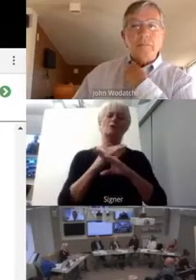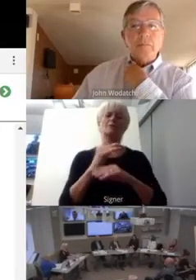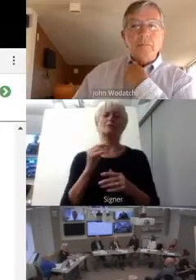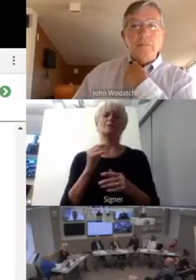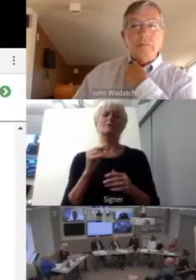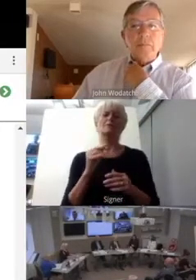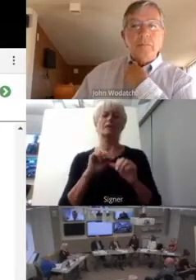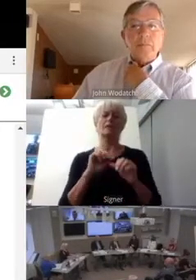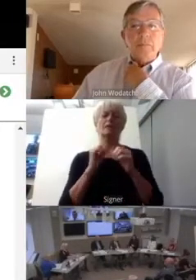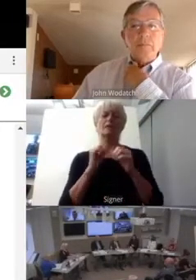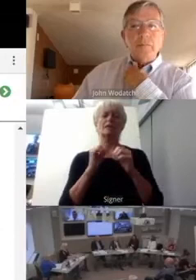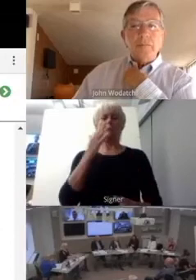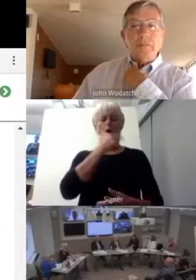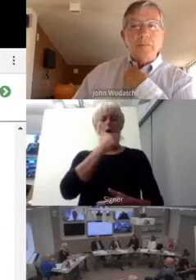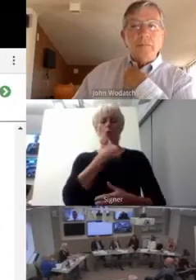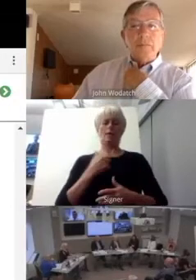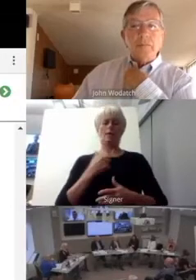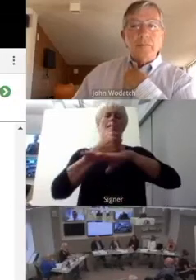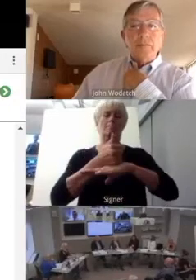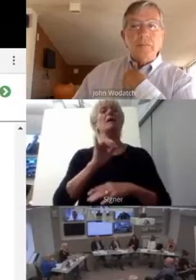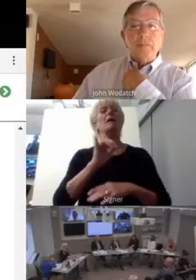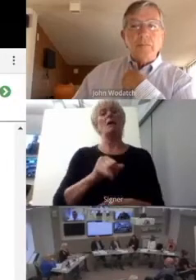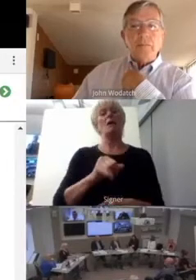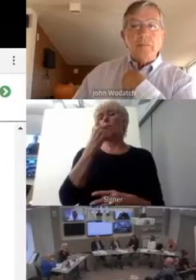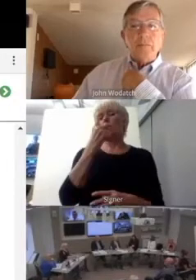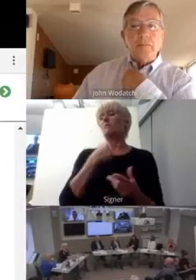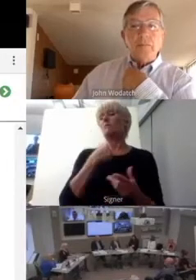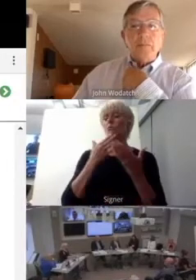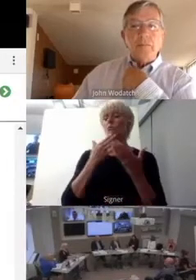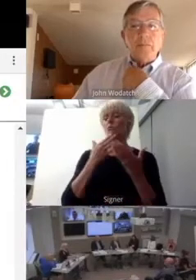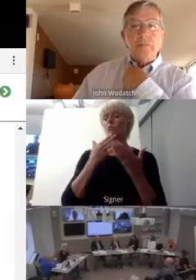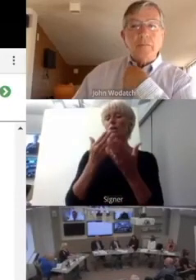would recommend is not have